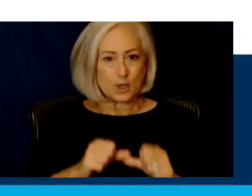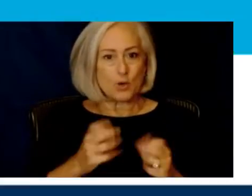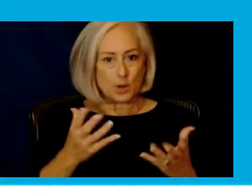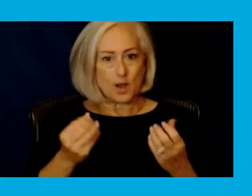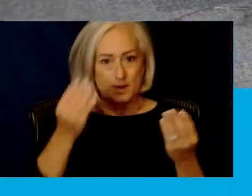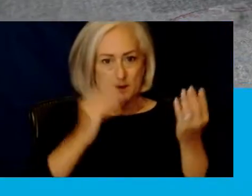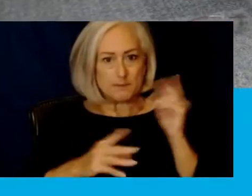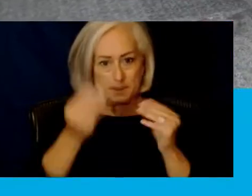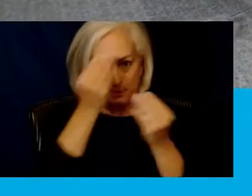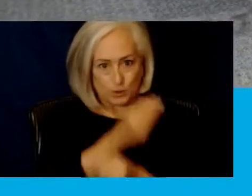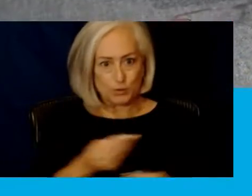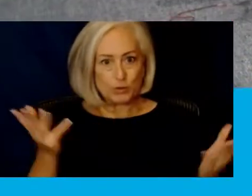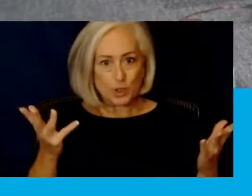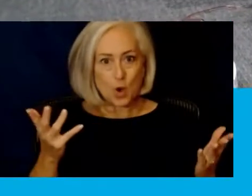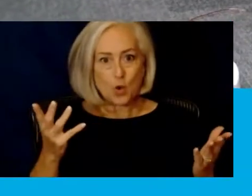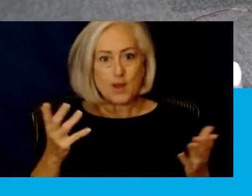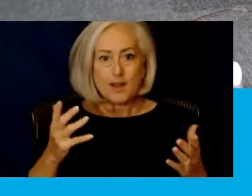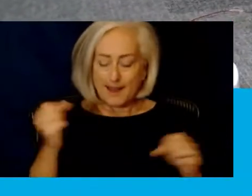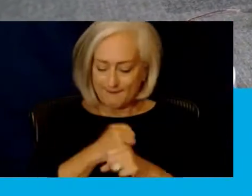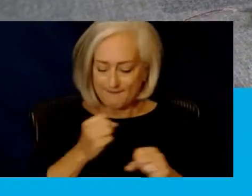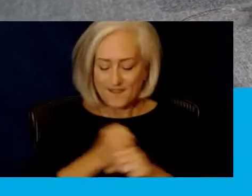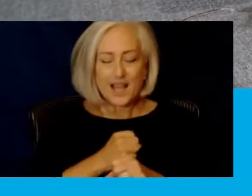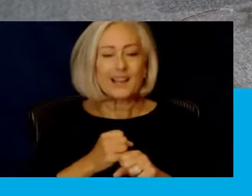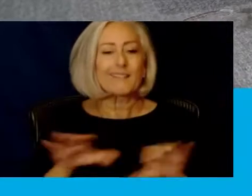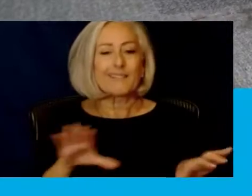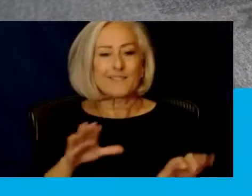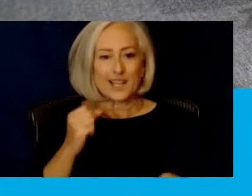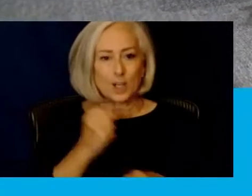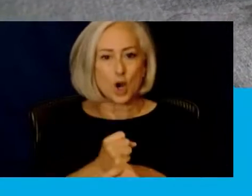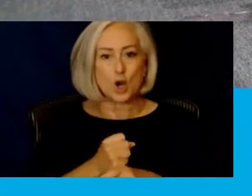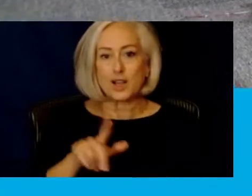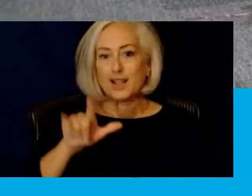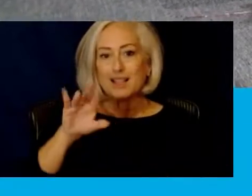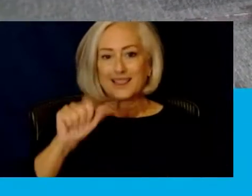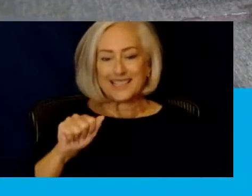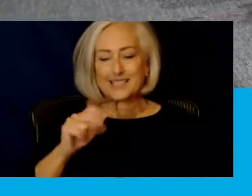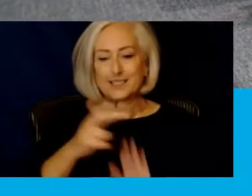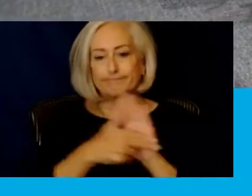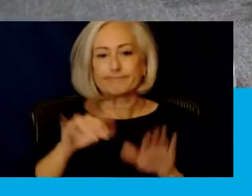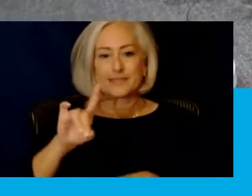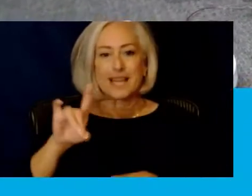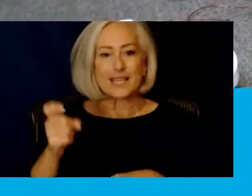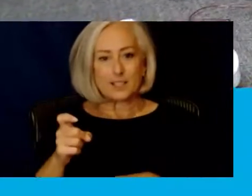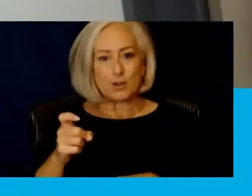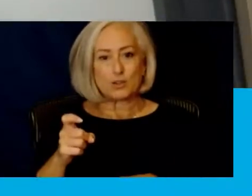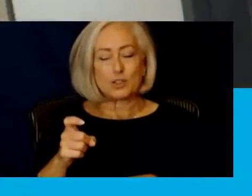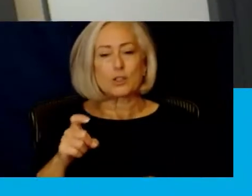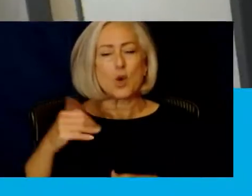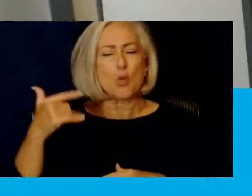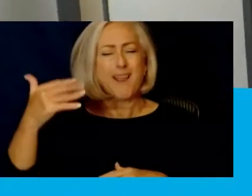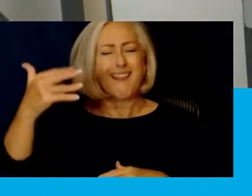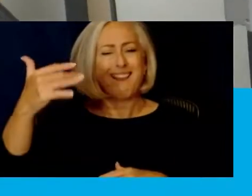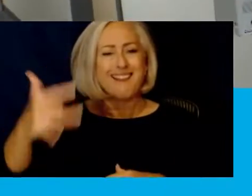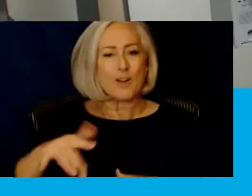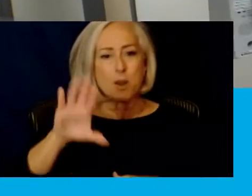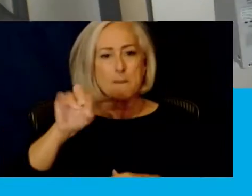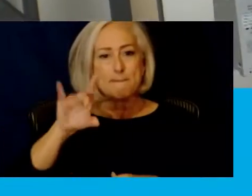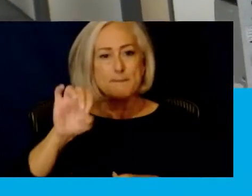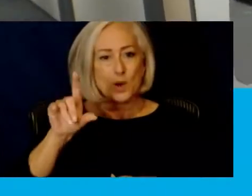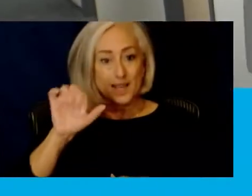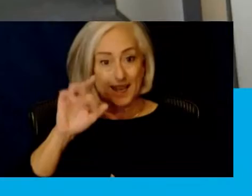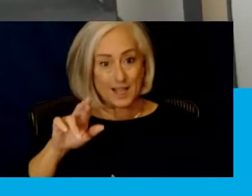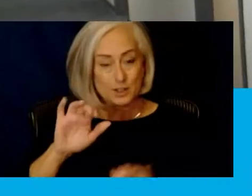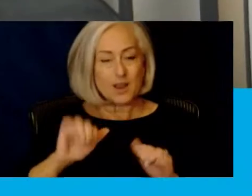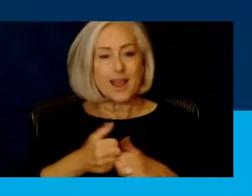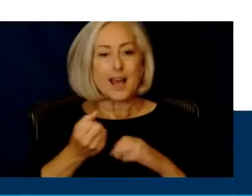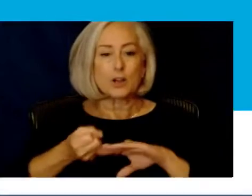fighting hard. It's been more than 2 years since Lisa Fosnop was diagnosed with a rare bone cancer. How she beat sarcoma and inspired so